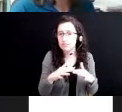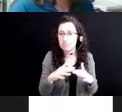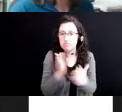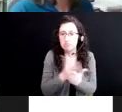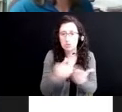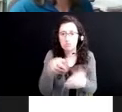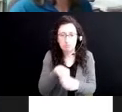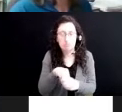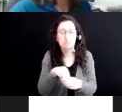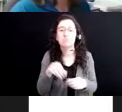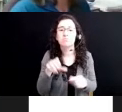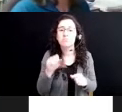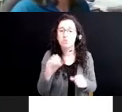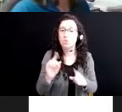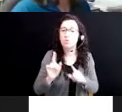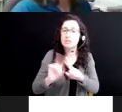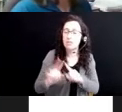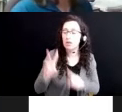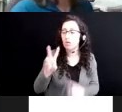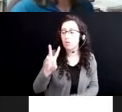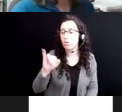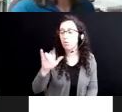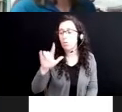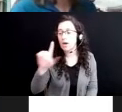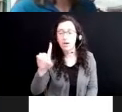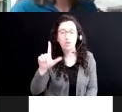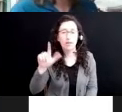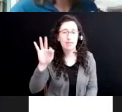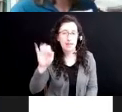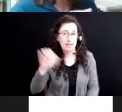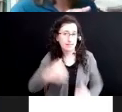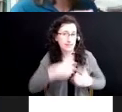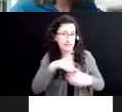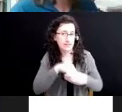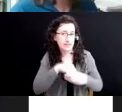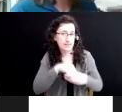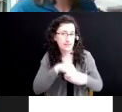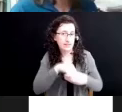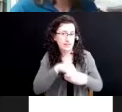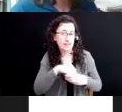different species of wildlife. And they're one of the most